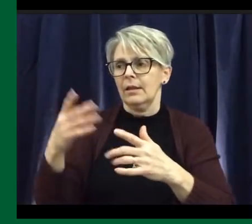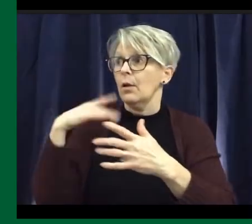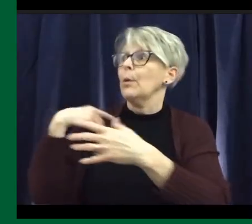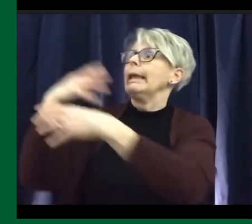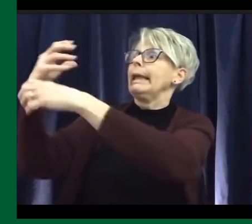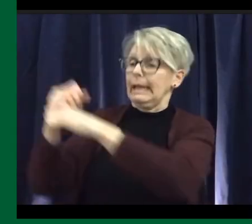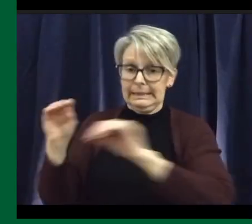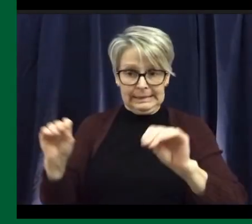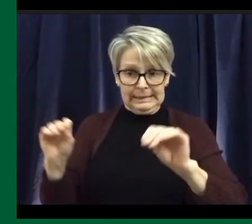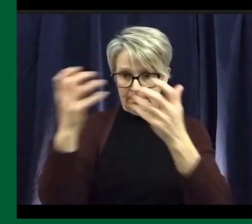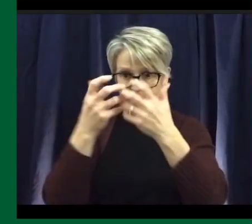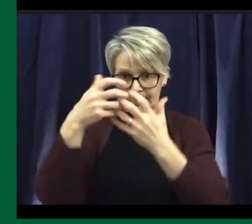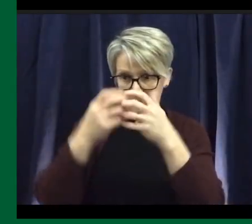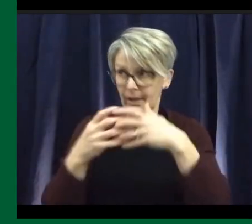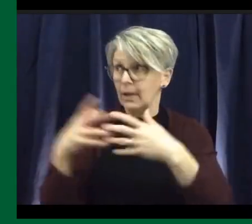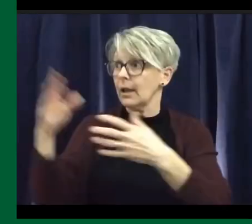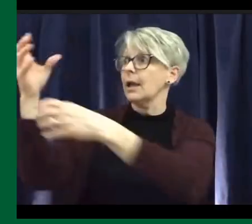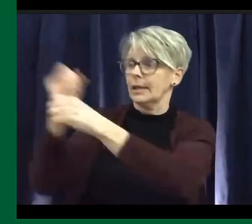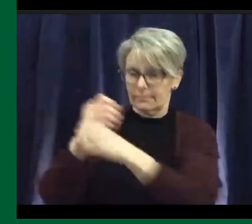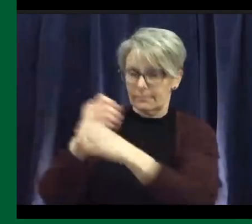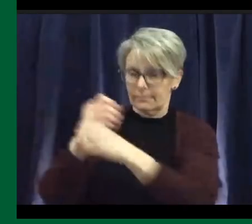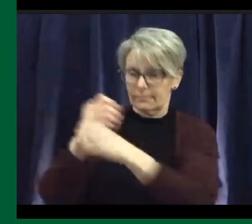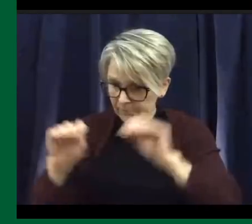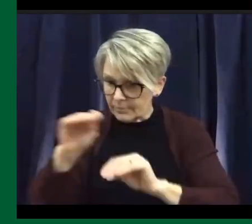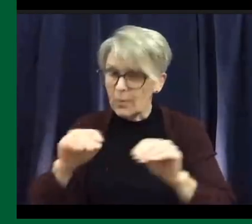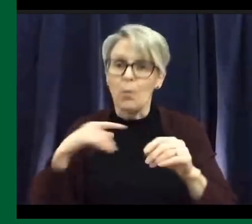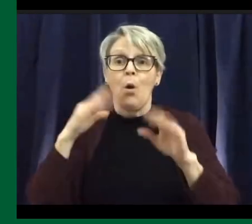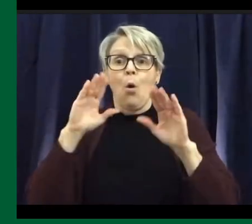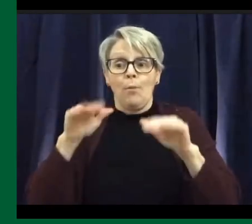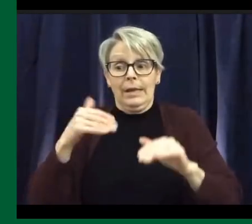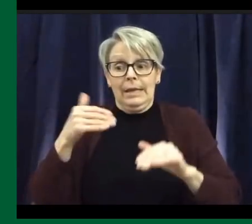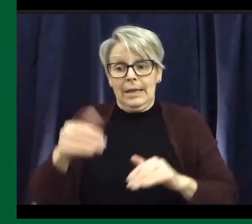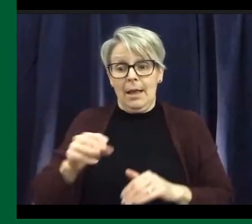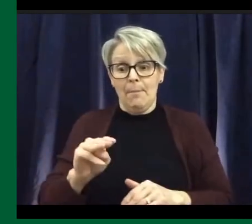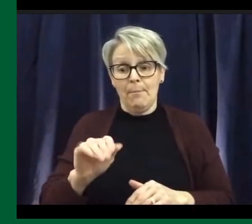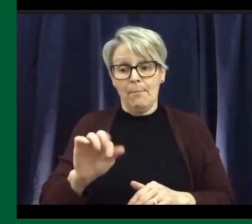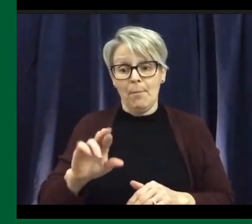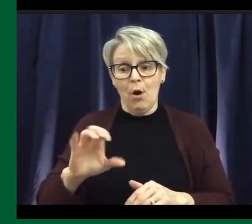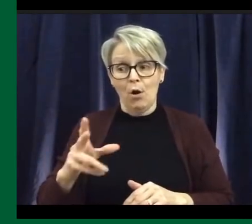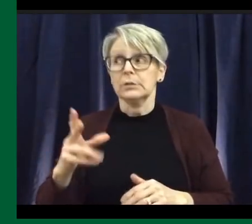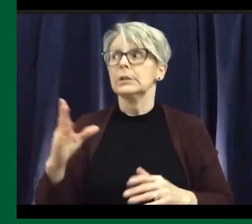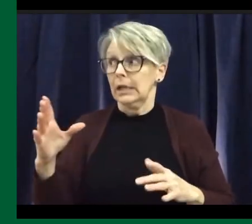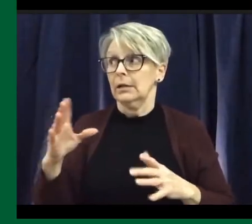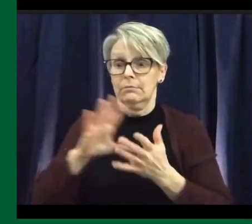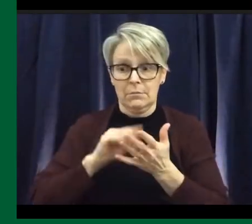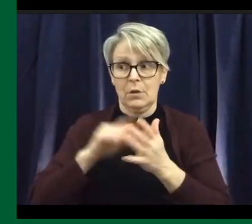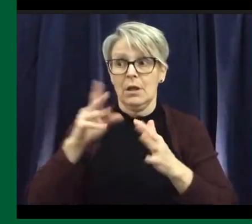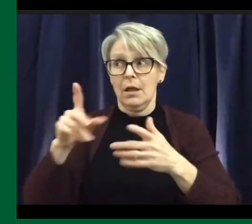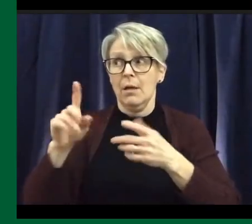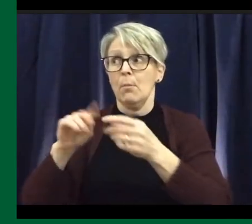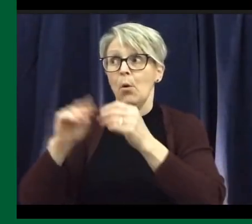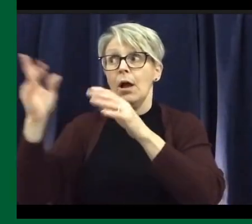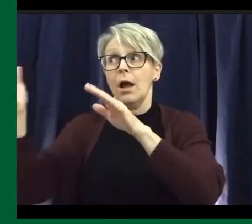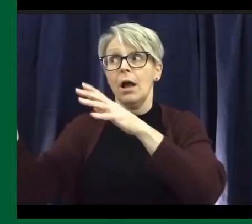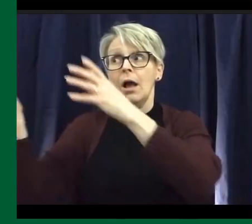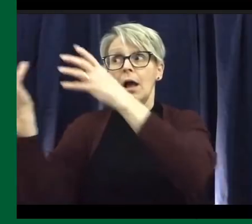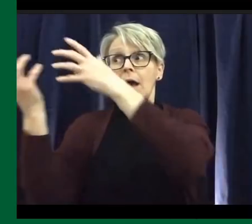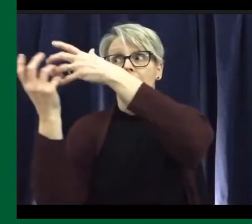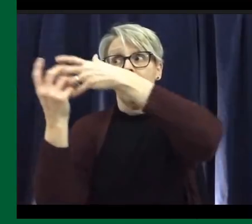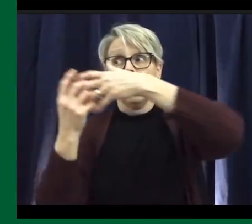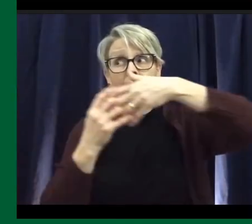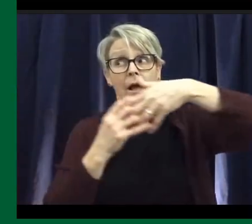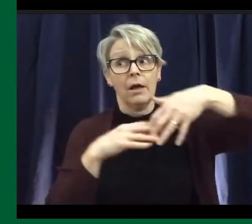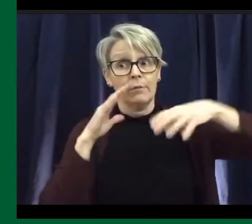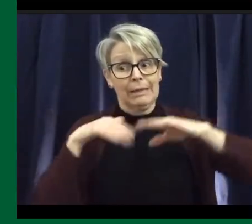hopeful that as we get into March, we'll learn more about the vaccine supplies for the next 3